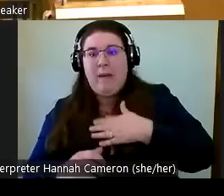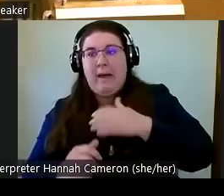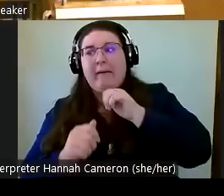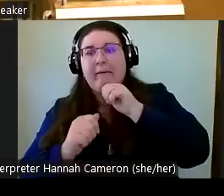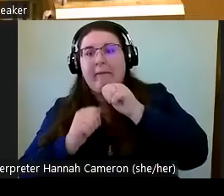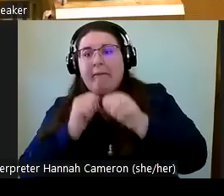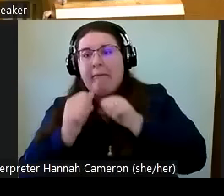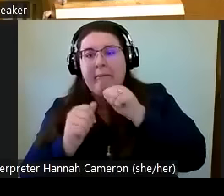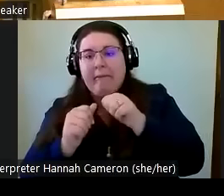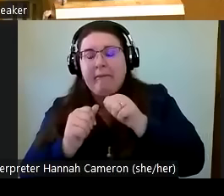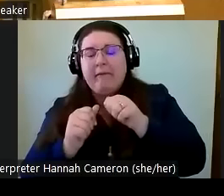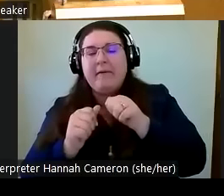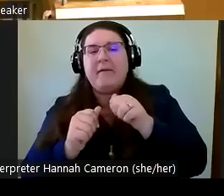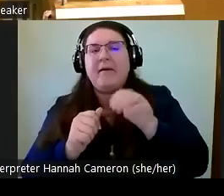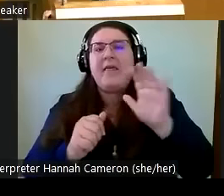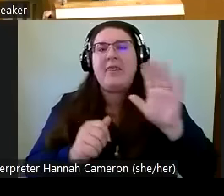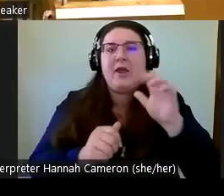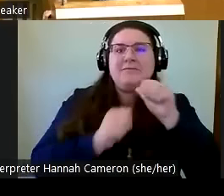And throughout this, you know,